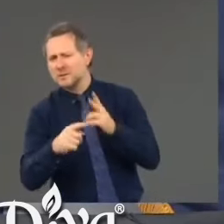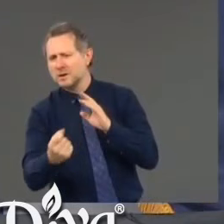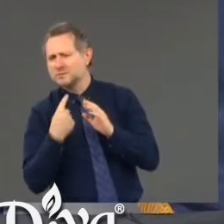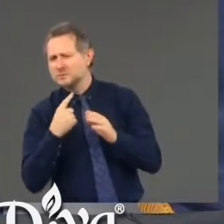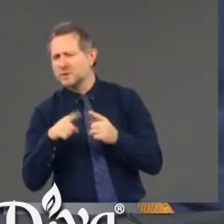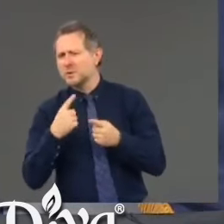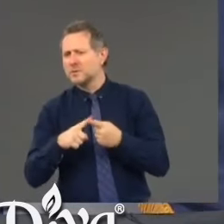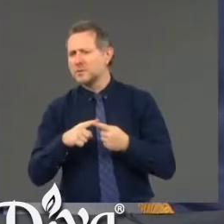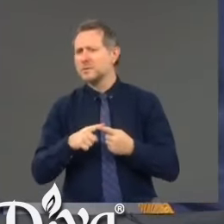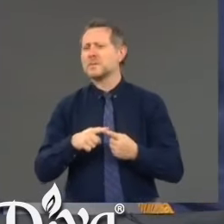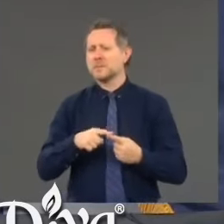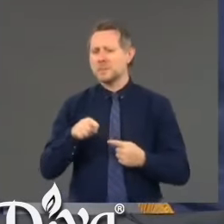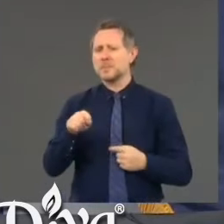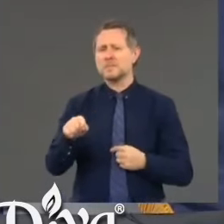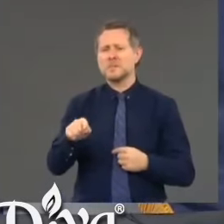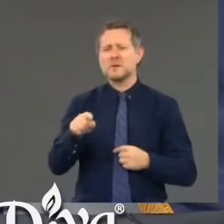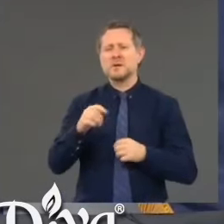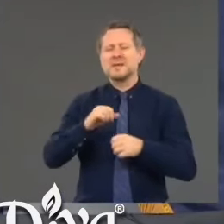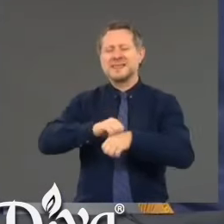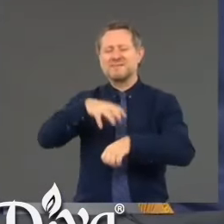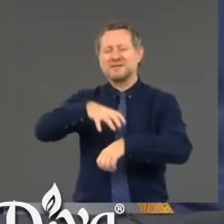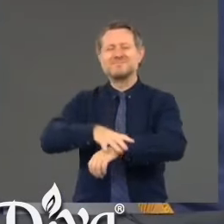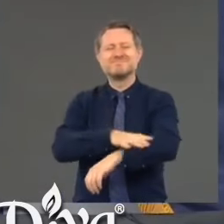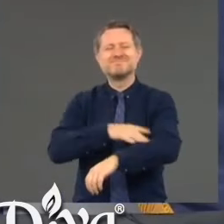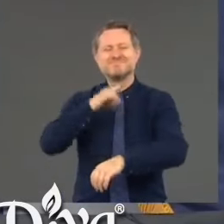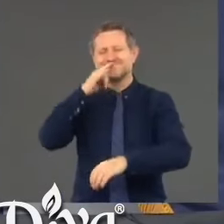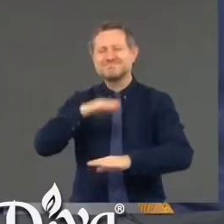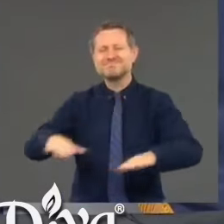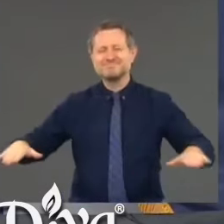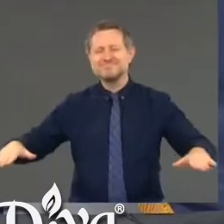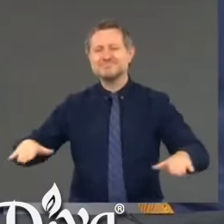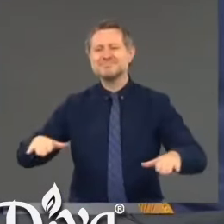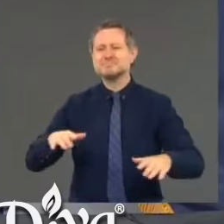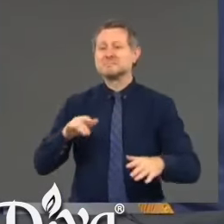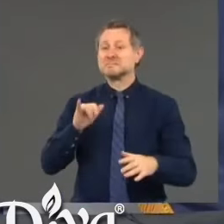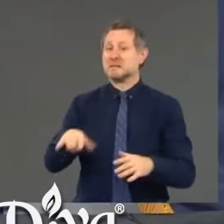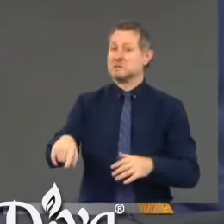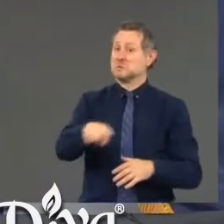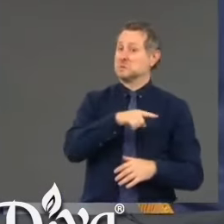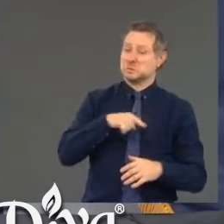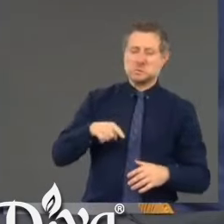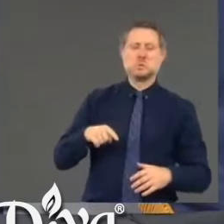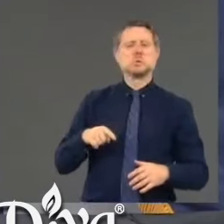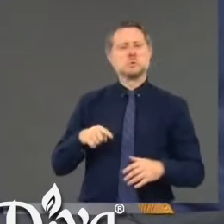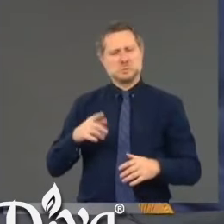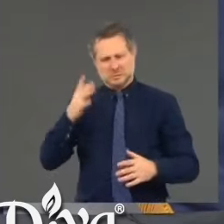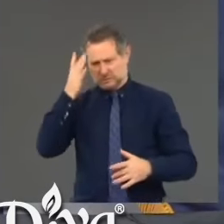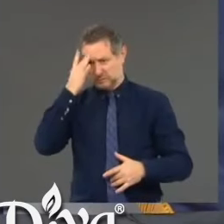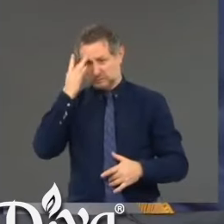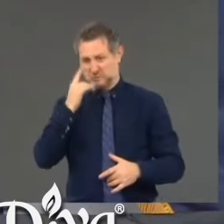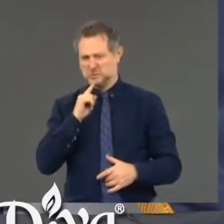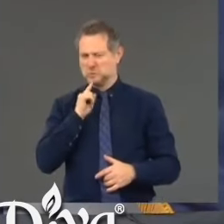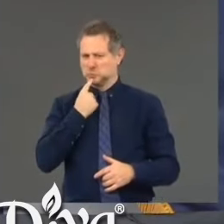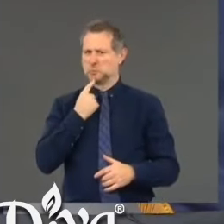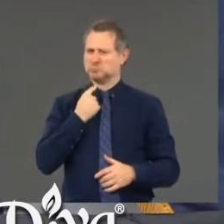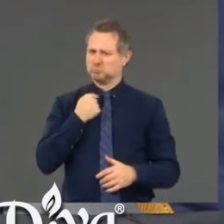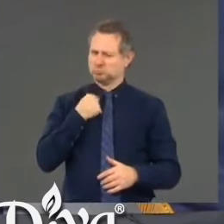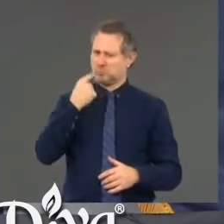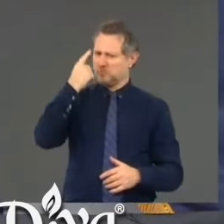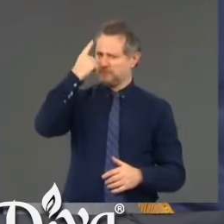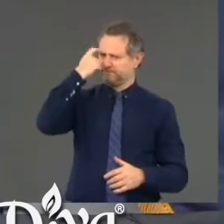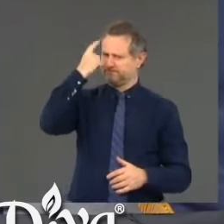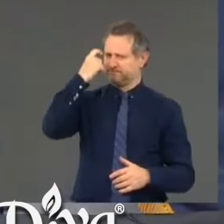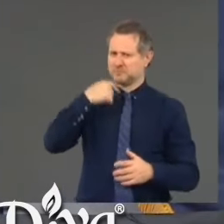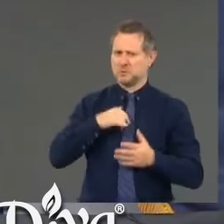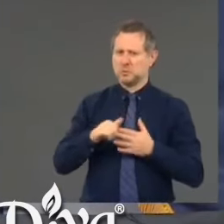multi-inflammatory pediatric syndrome. This is a very serious issue. I think we spotted it in New York first. I think it's going to get much